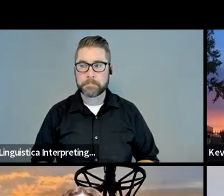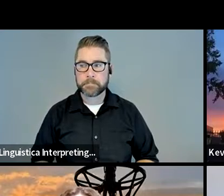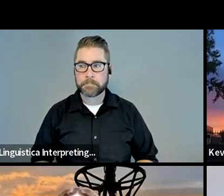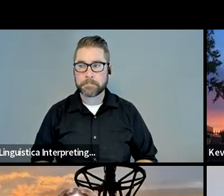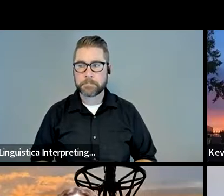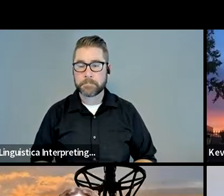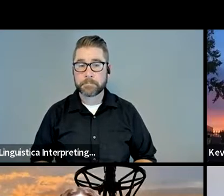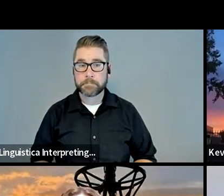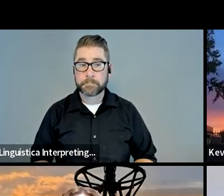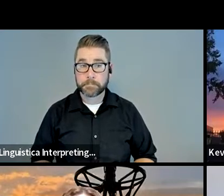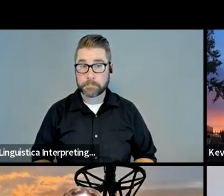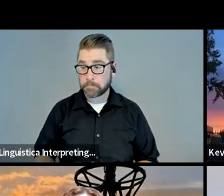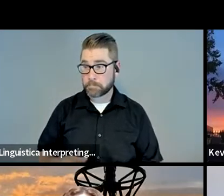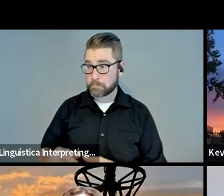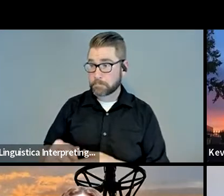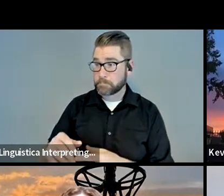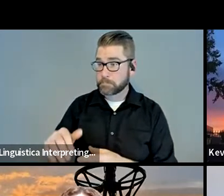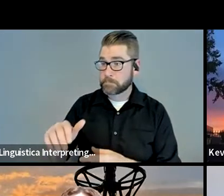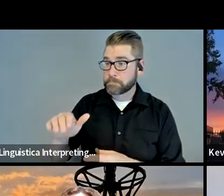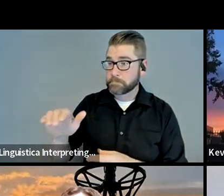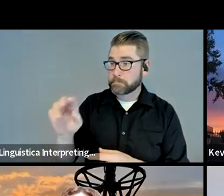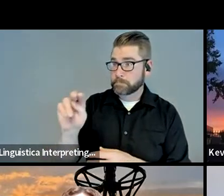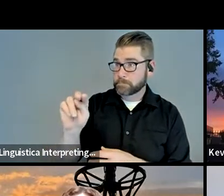Okay, Nate, did you?